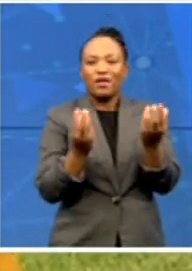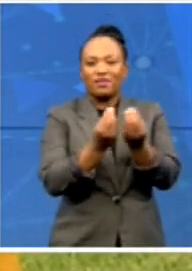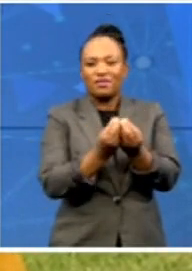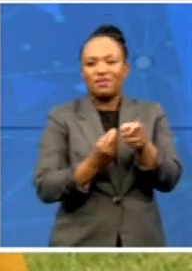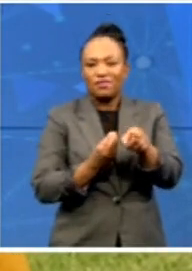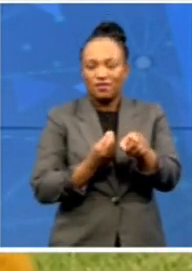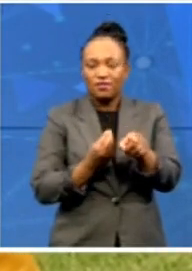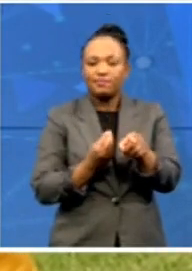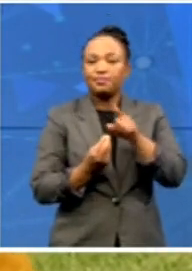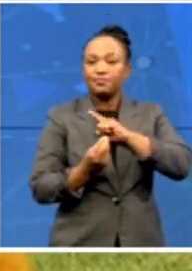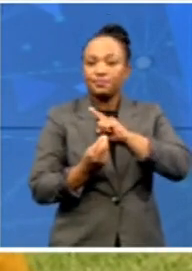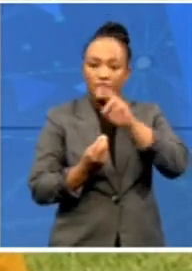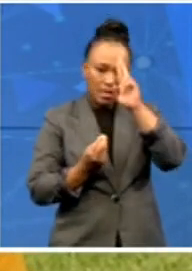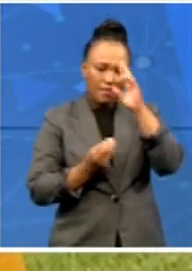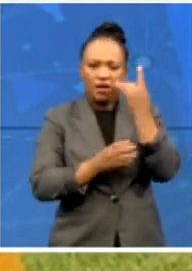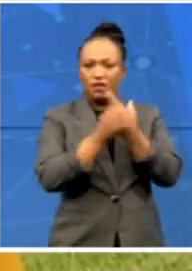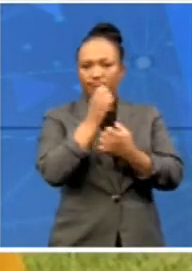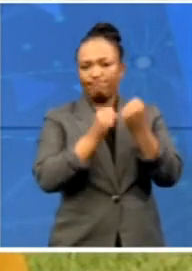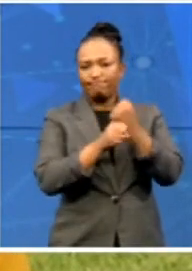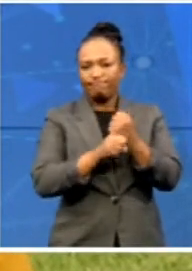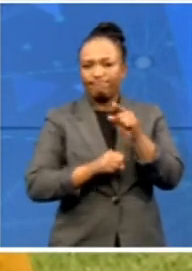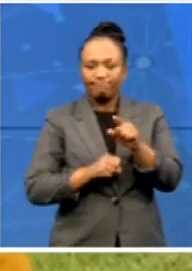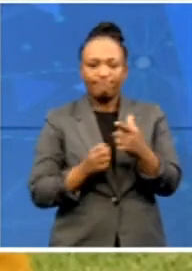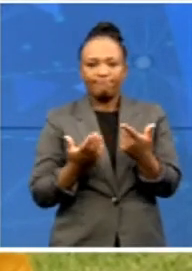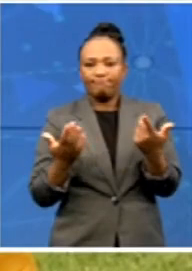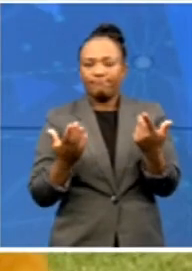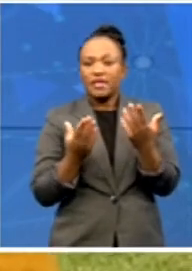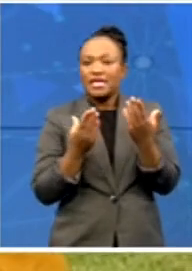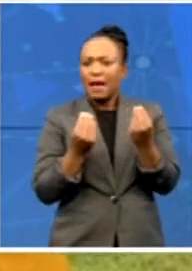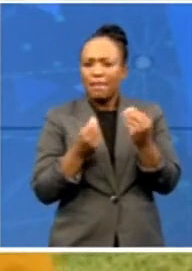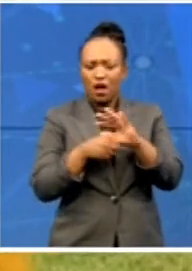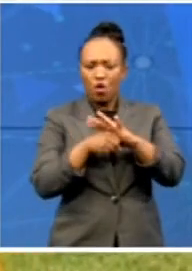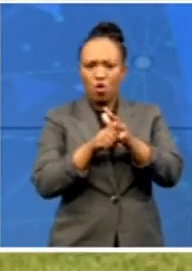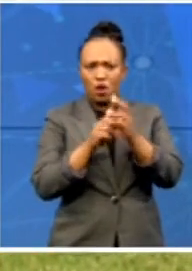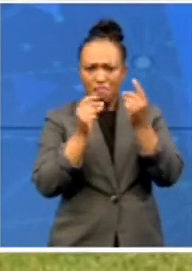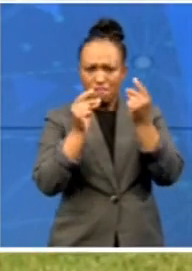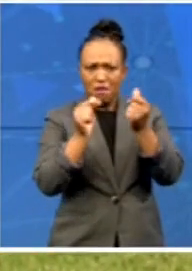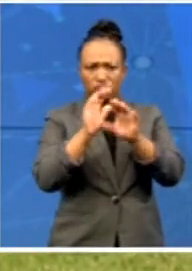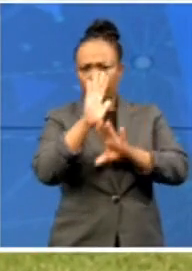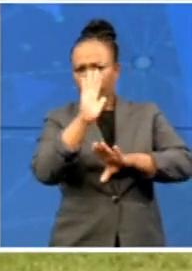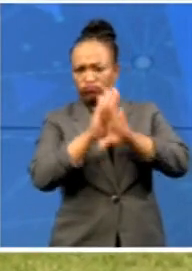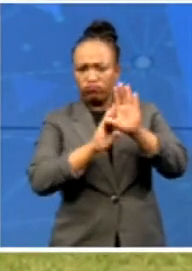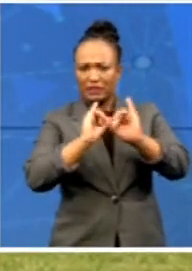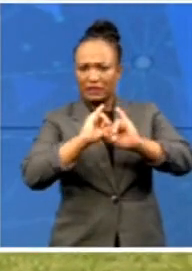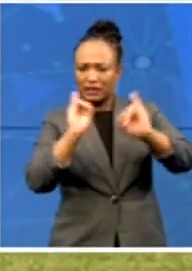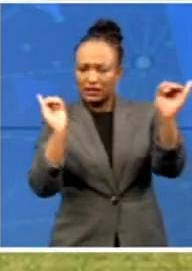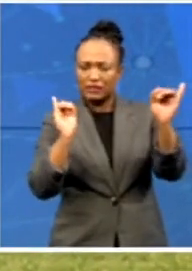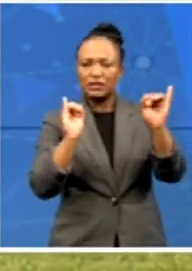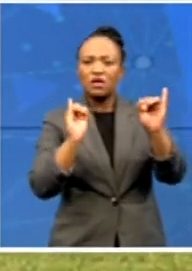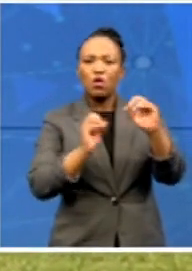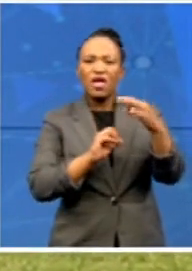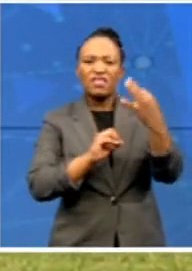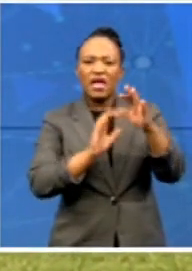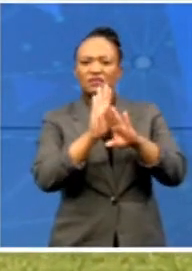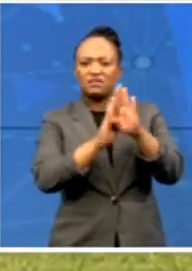year, the numbers were increasing. We were actually on the third wave. The beaches here in the Eastern Cape were closed. People